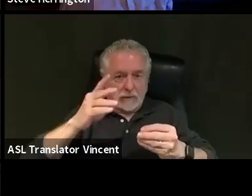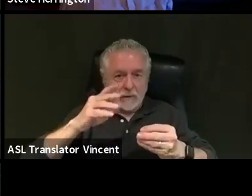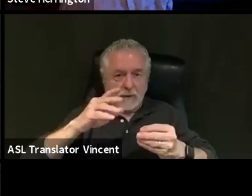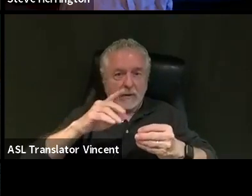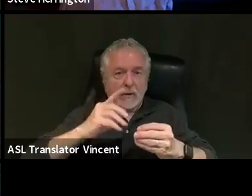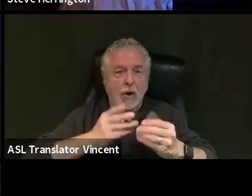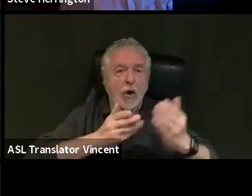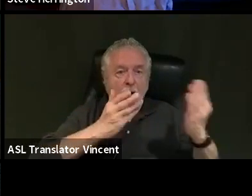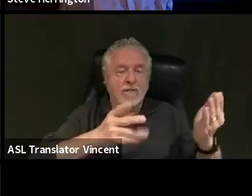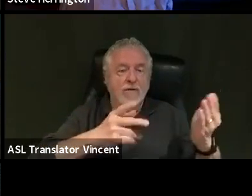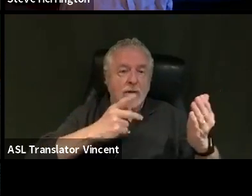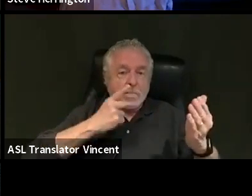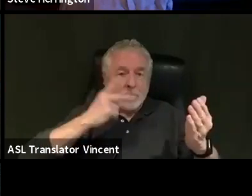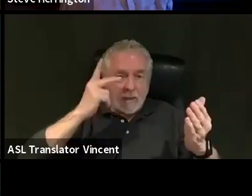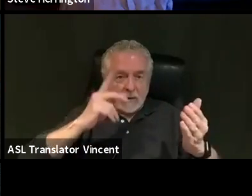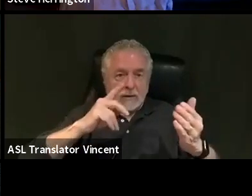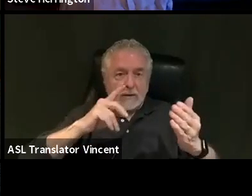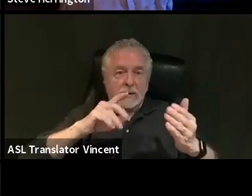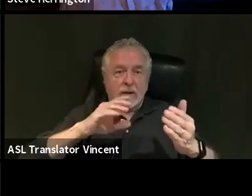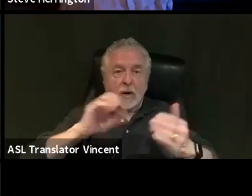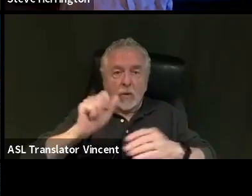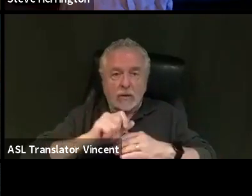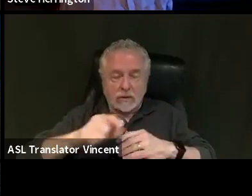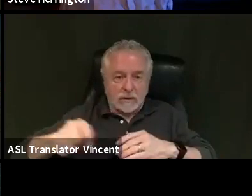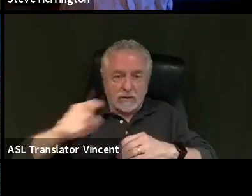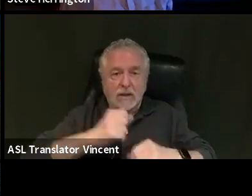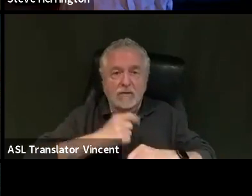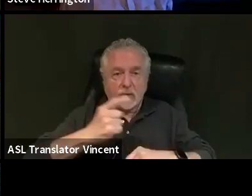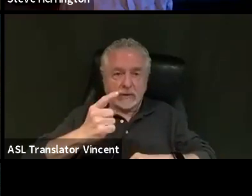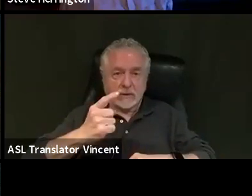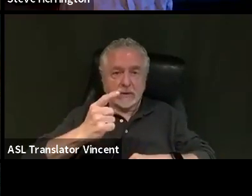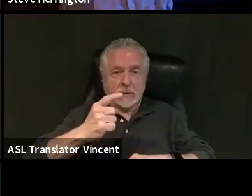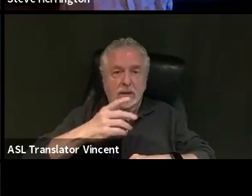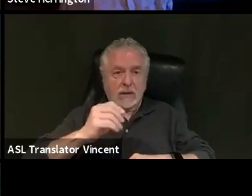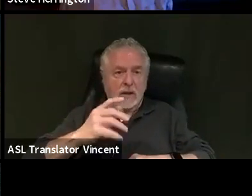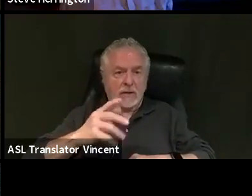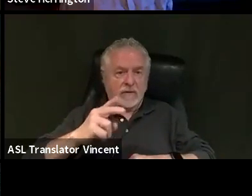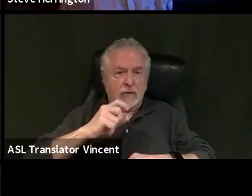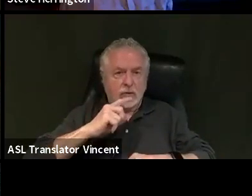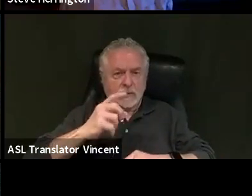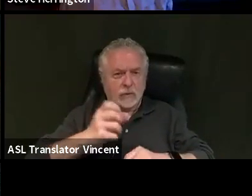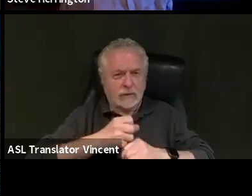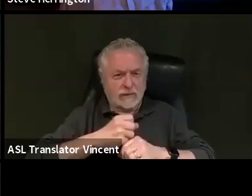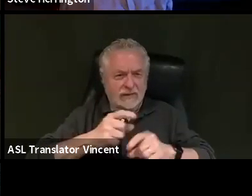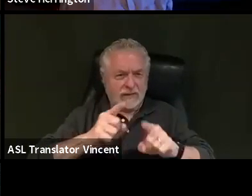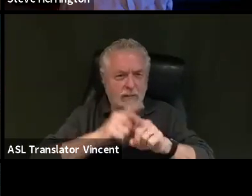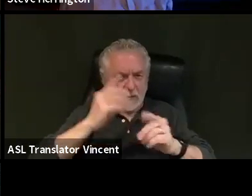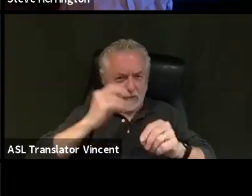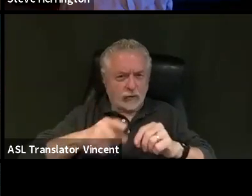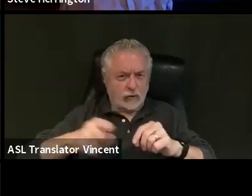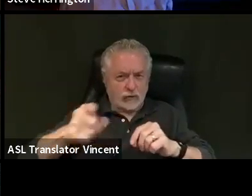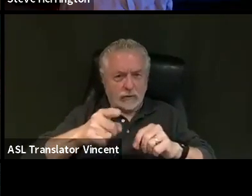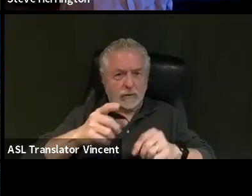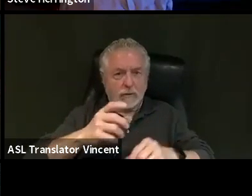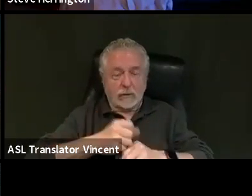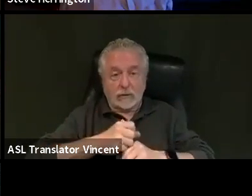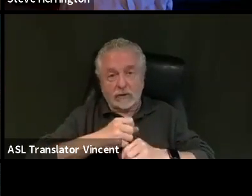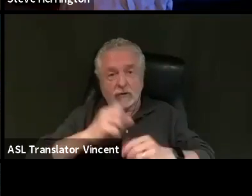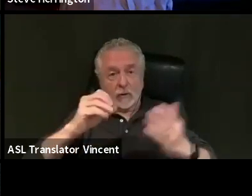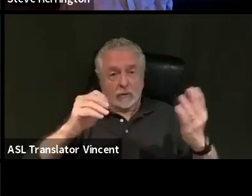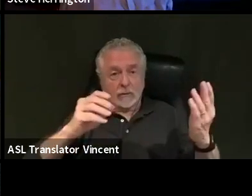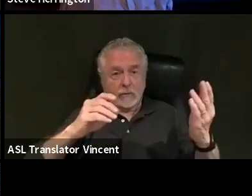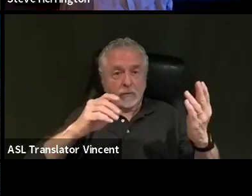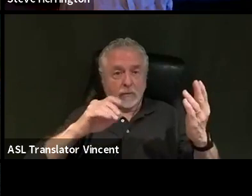to offer our parents and our colleagues and our friends and loved ones. And a lot of us are receiving the same information in real time.